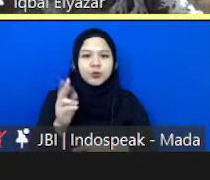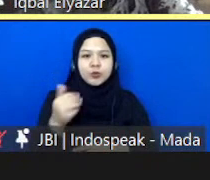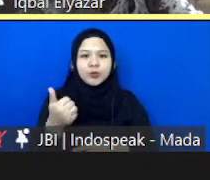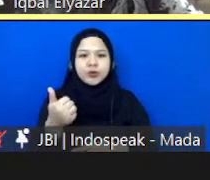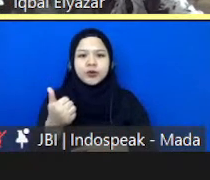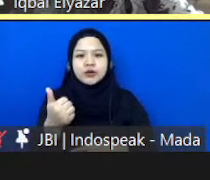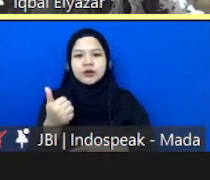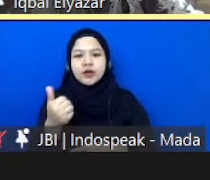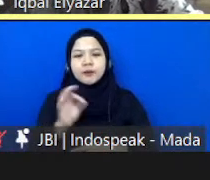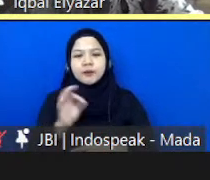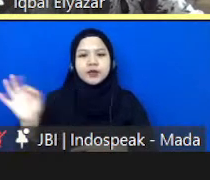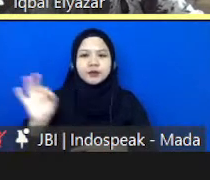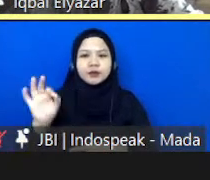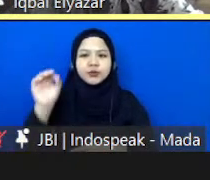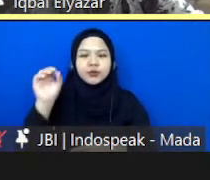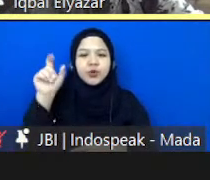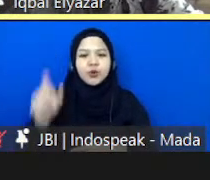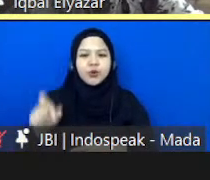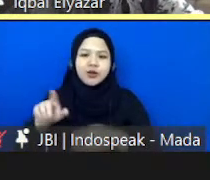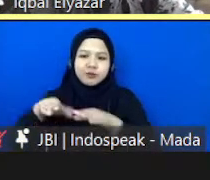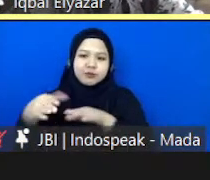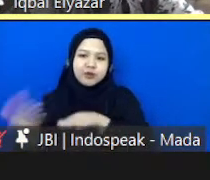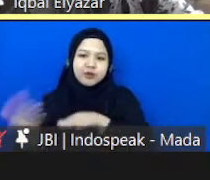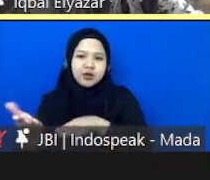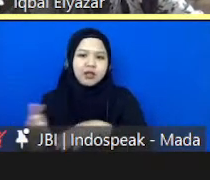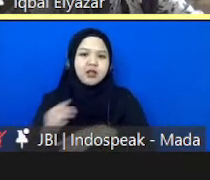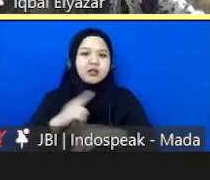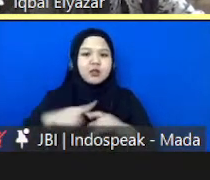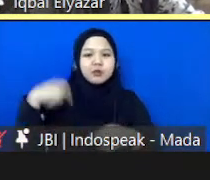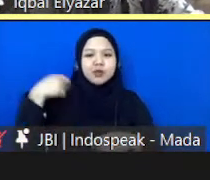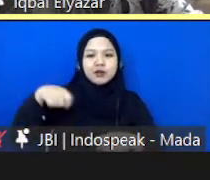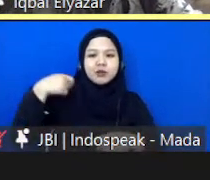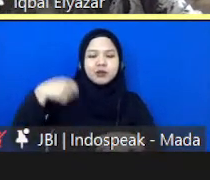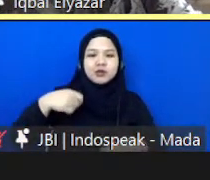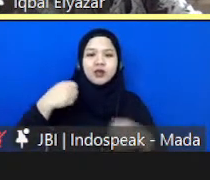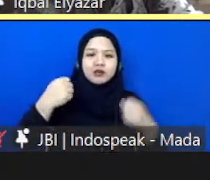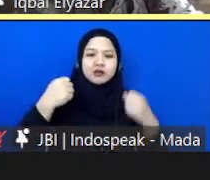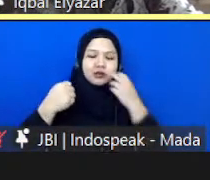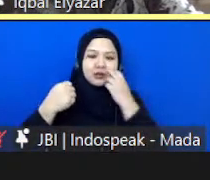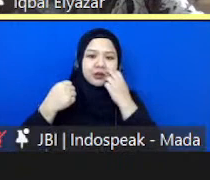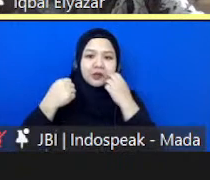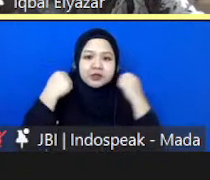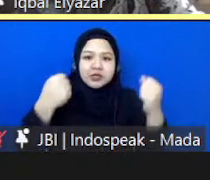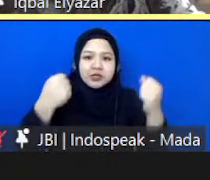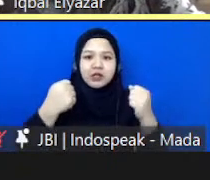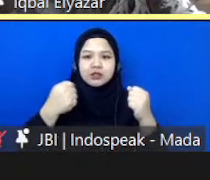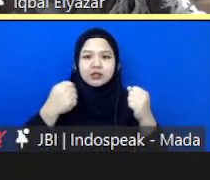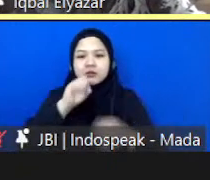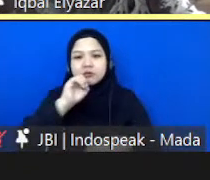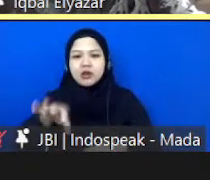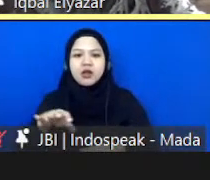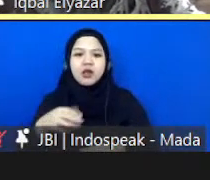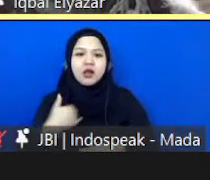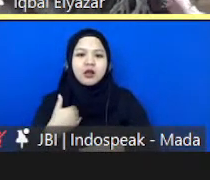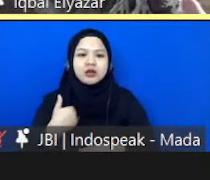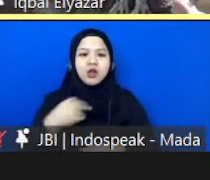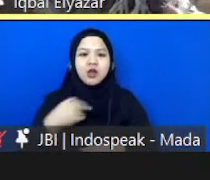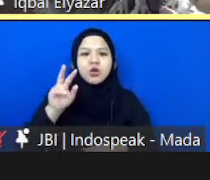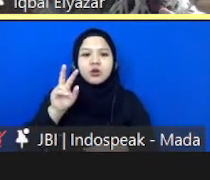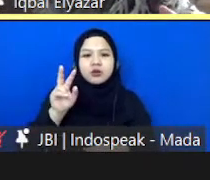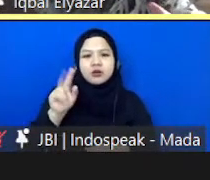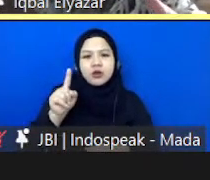26,000 deaths, but the Ministry of Health admitted 16,000. What are the